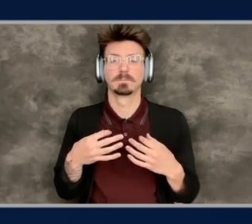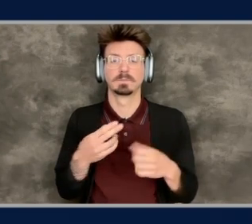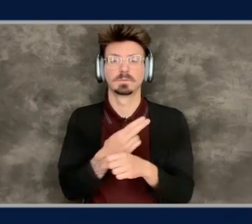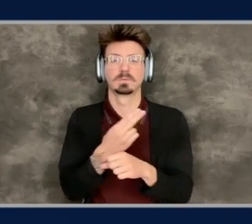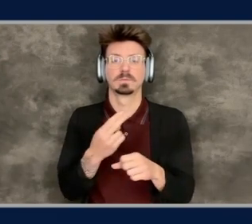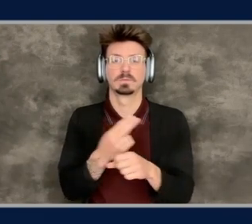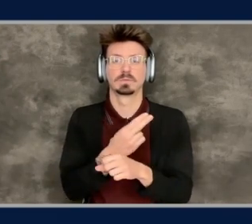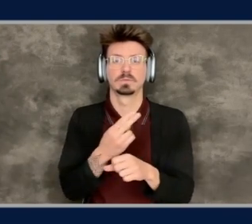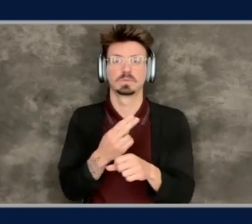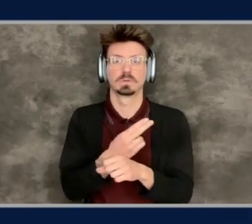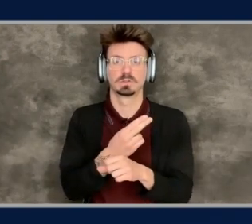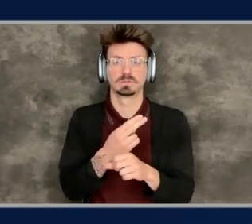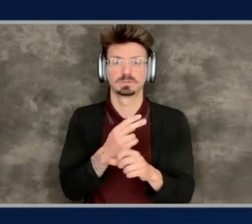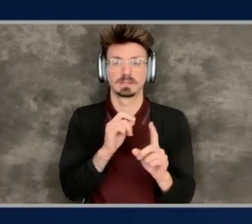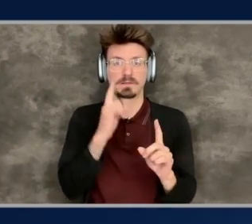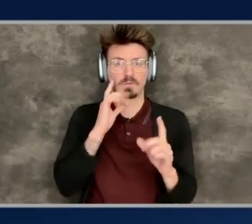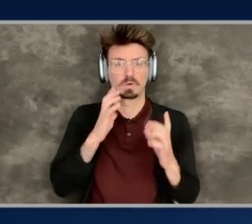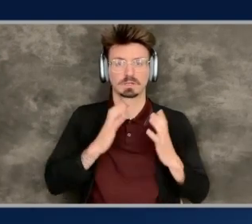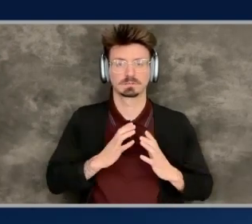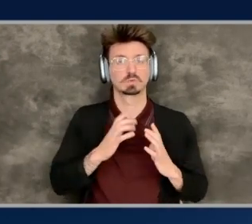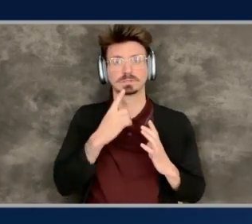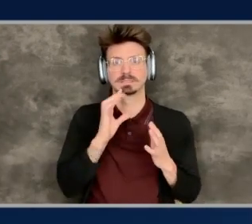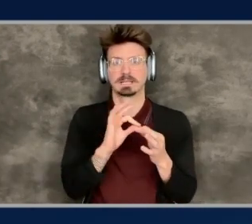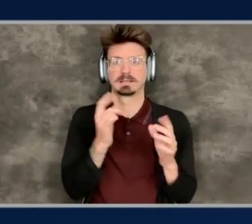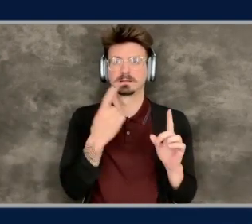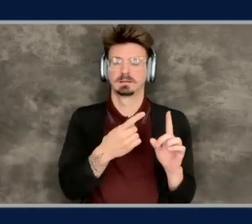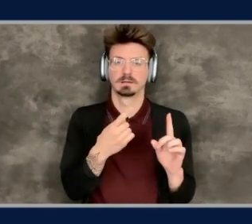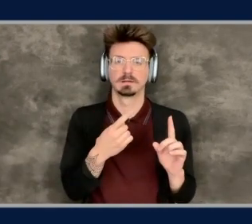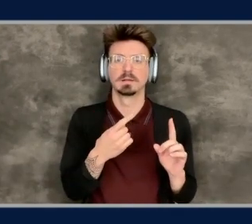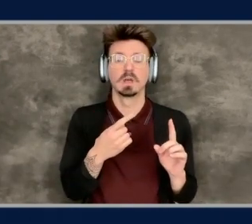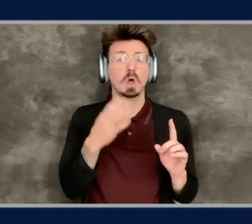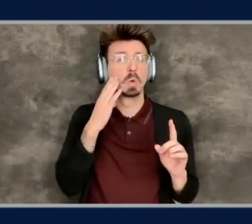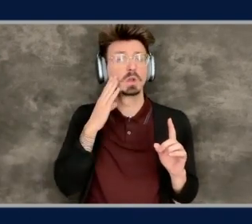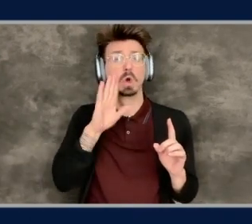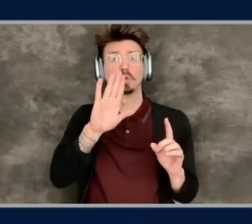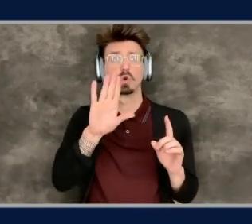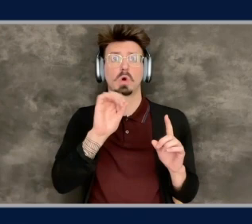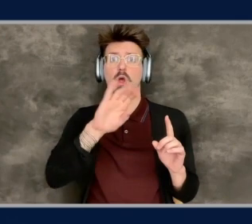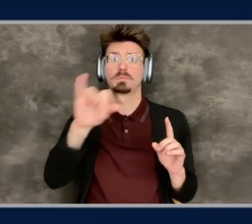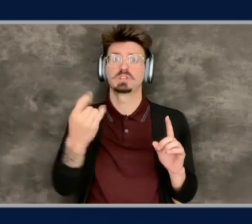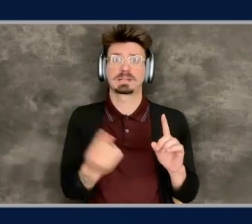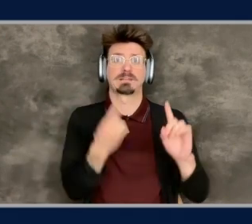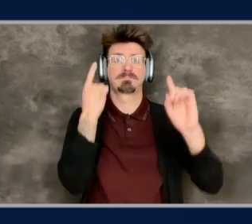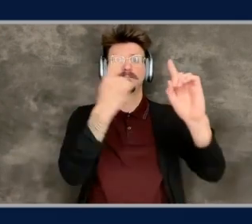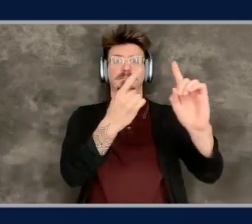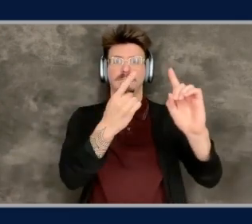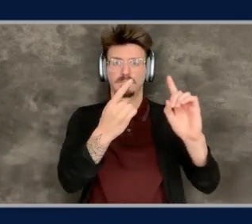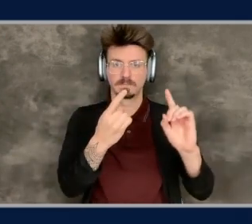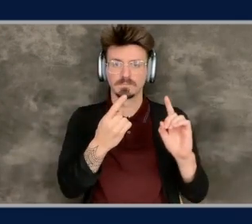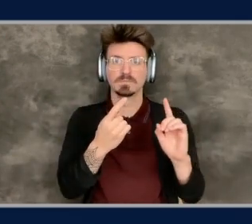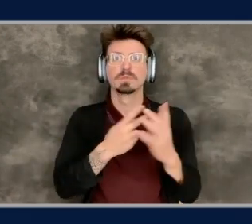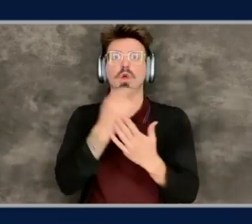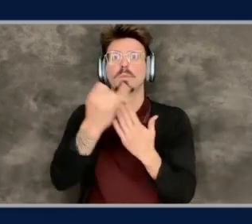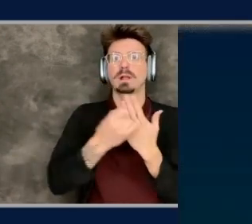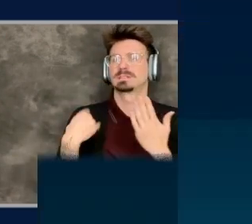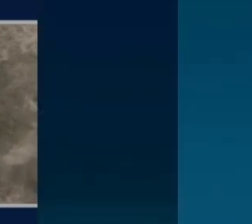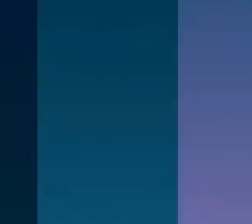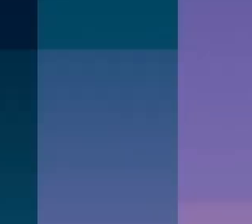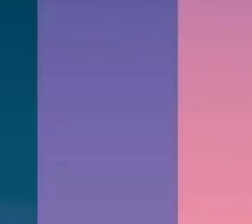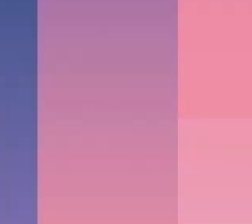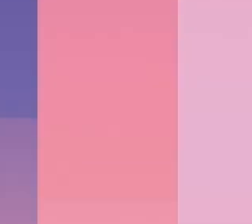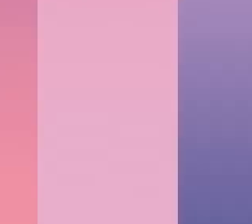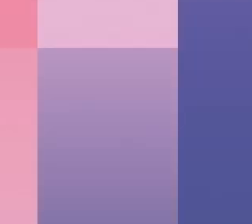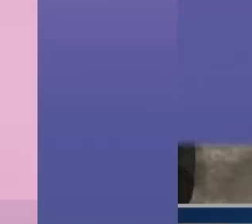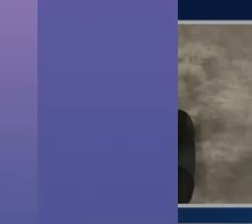customers. So all we are saying is that, like, okay, we know what your objective is. Here is a project that we have created for you. Why don't we just